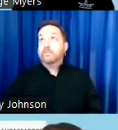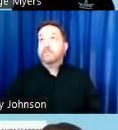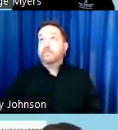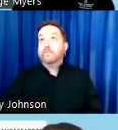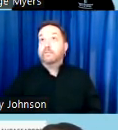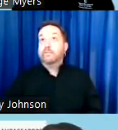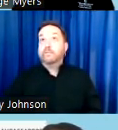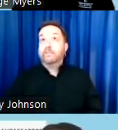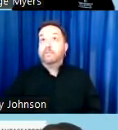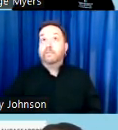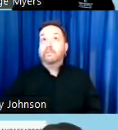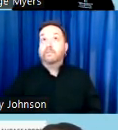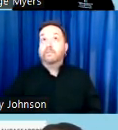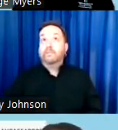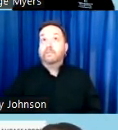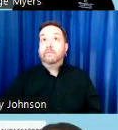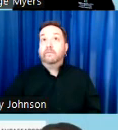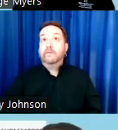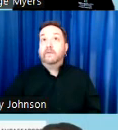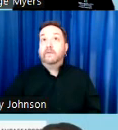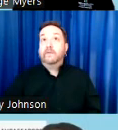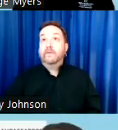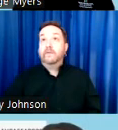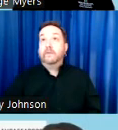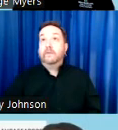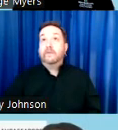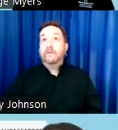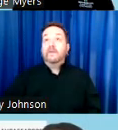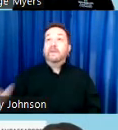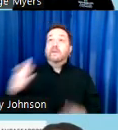Okay. Well, thanks again to everybody.